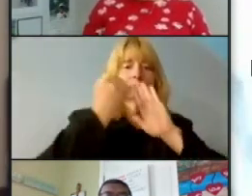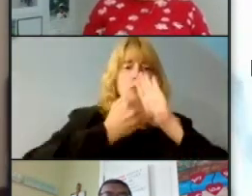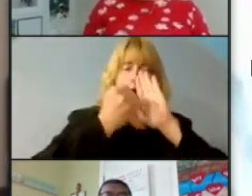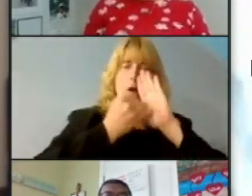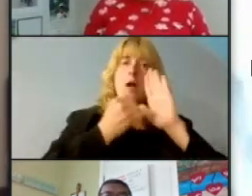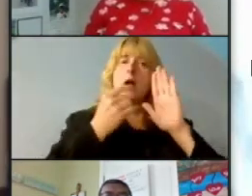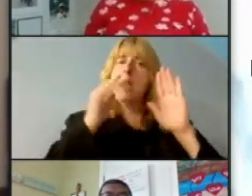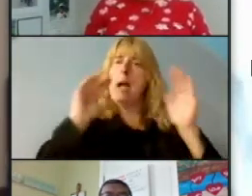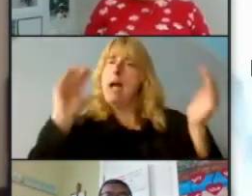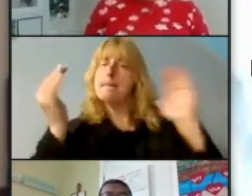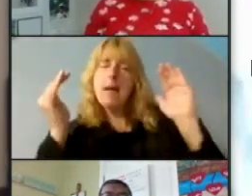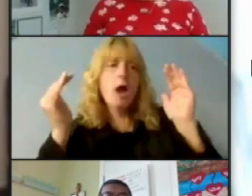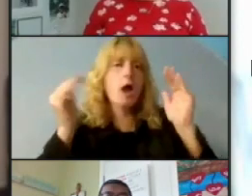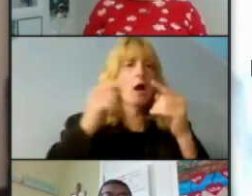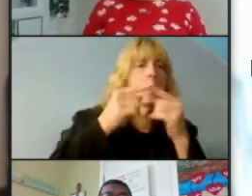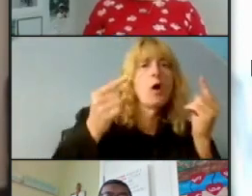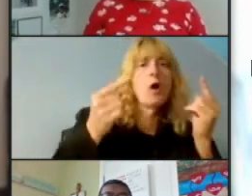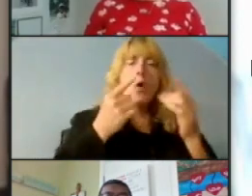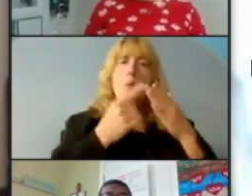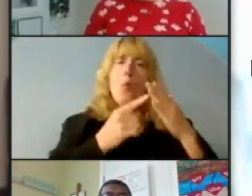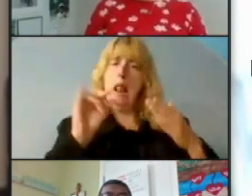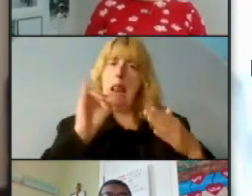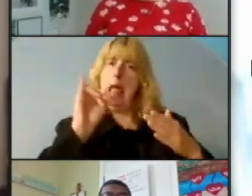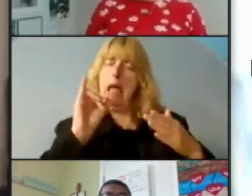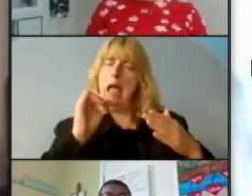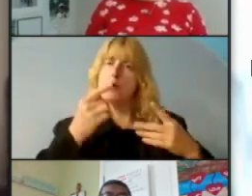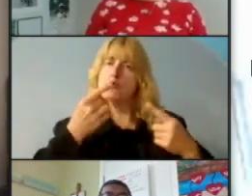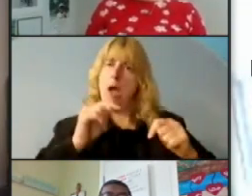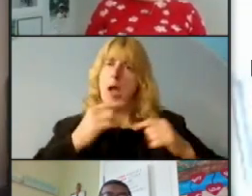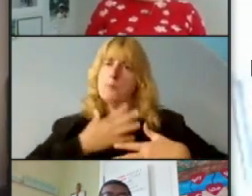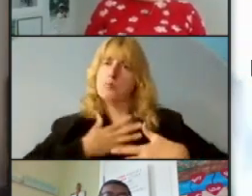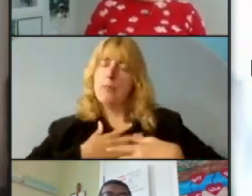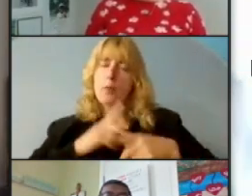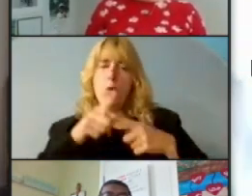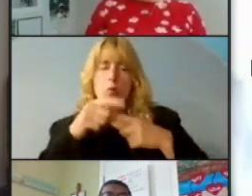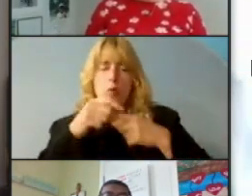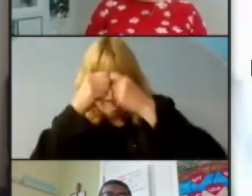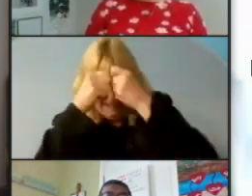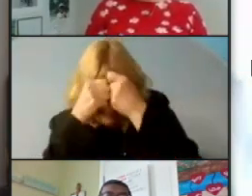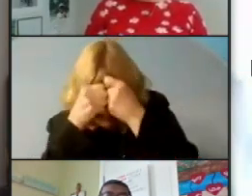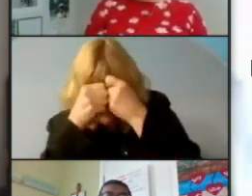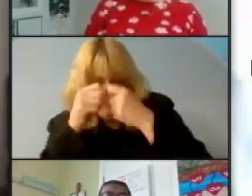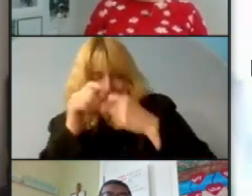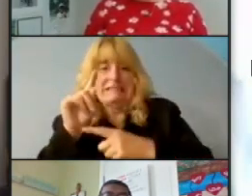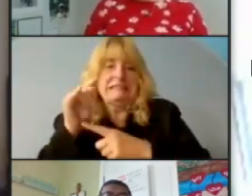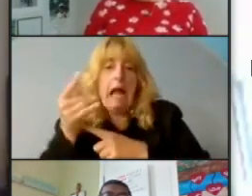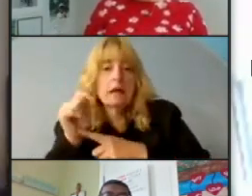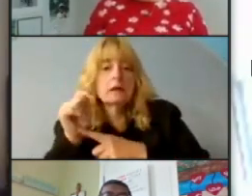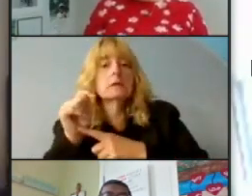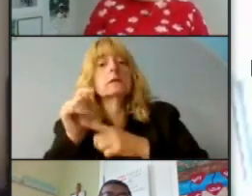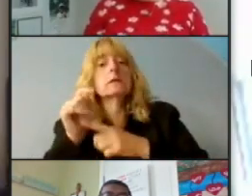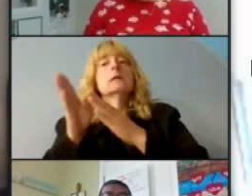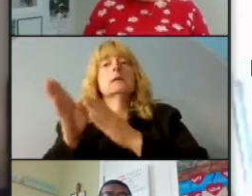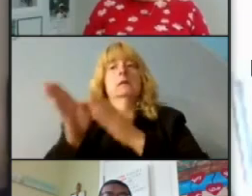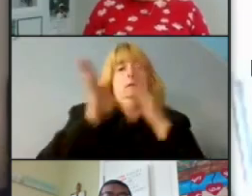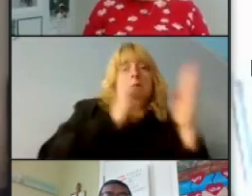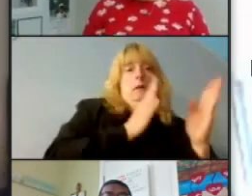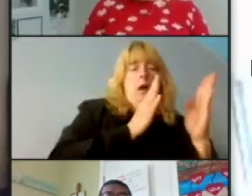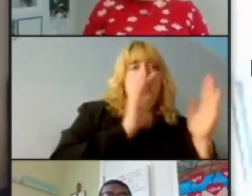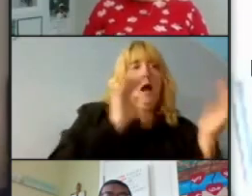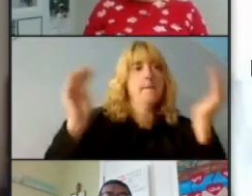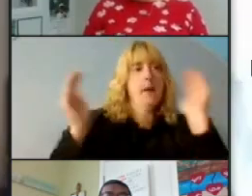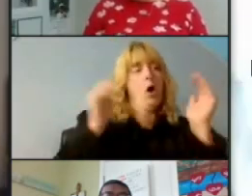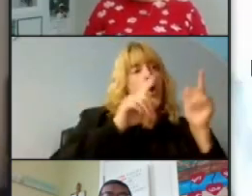breathe and to think when your body is clenched and what it's like to breathe and think when your body